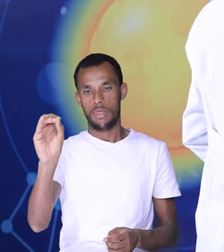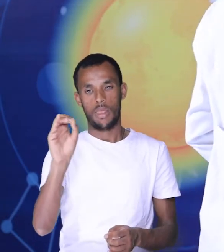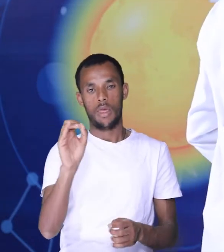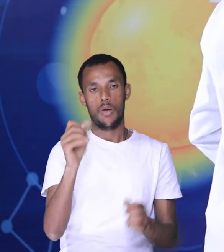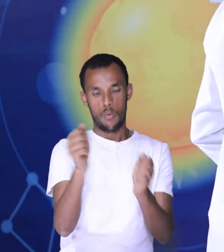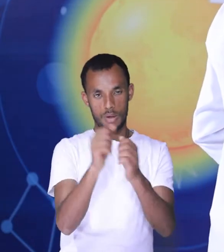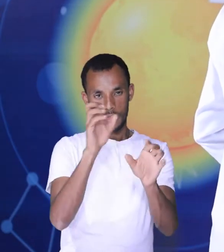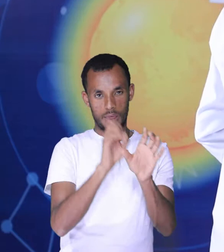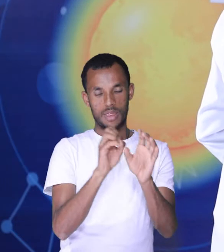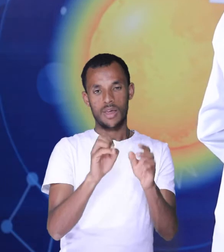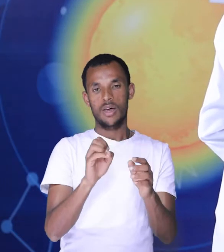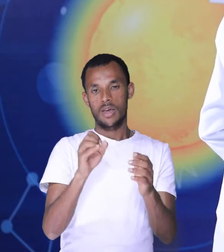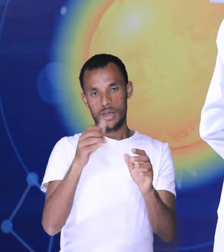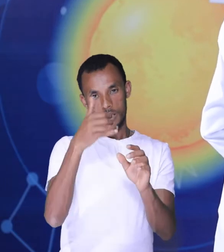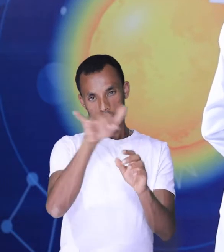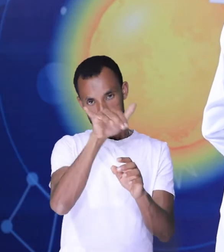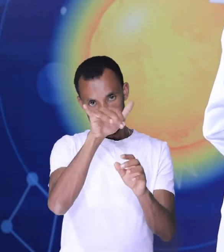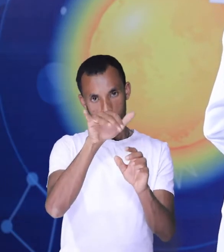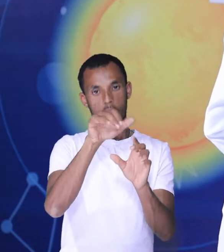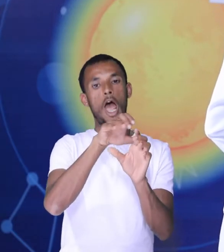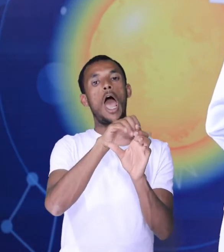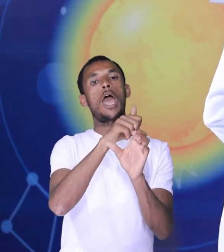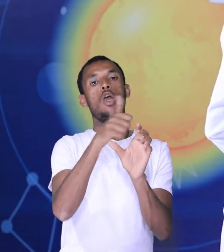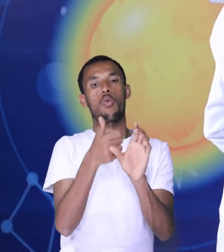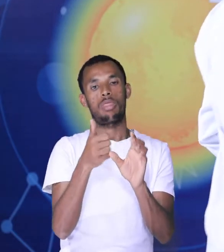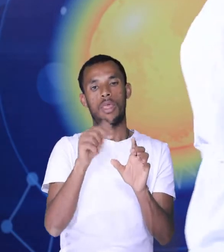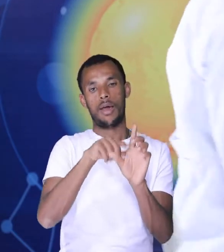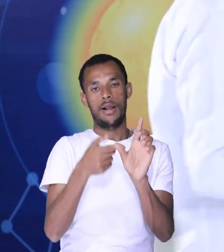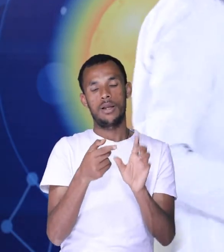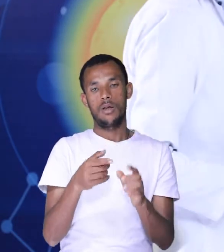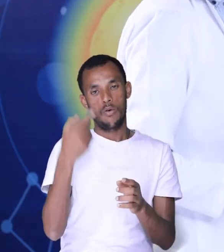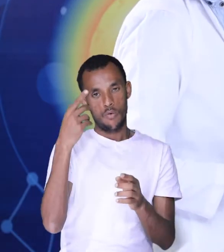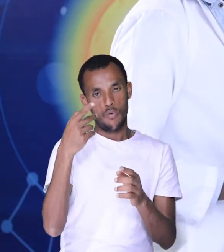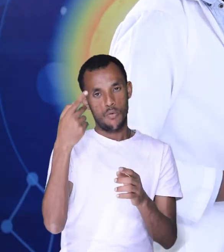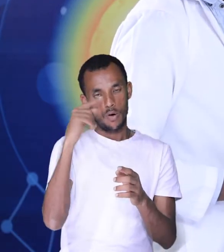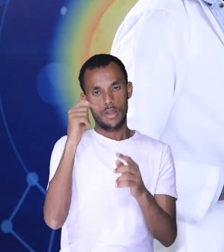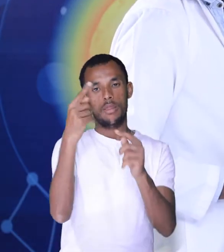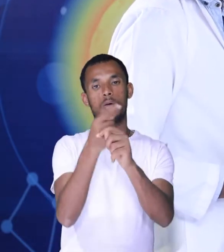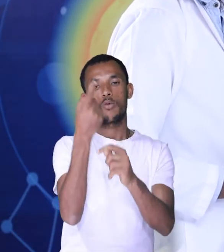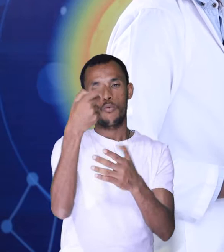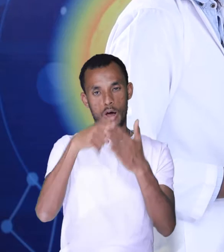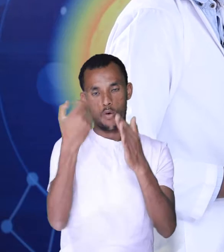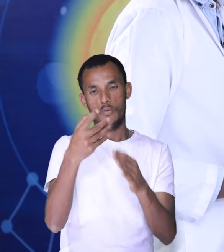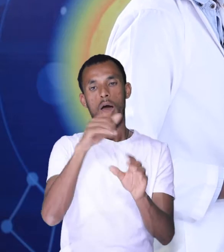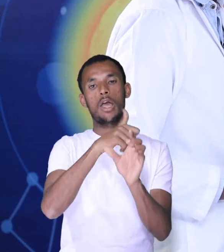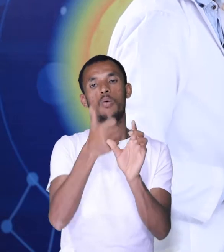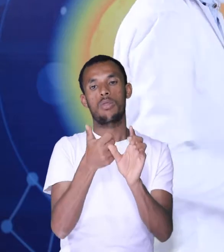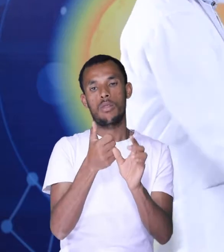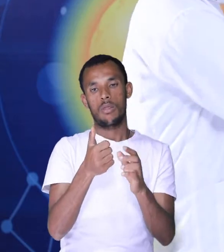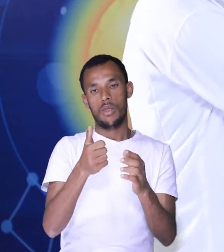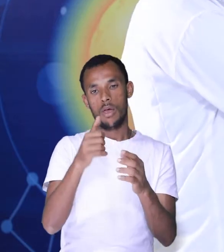is exactly acute angle. It is acute angle. So the trigonometric values of an acute angle is